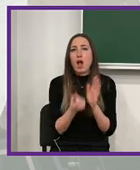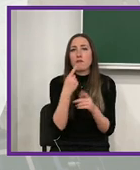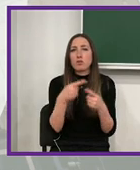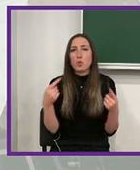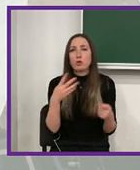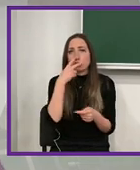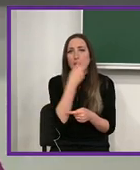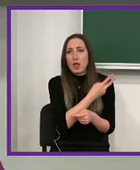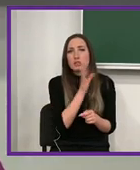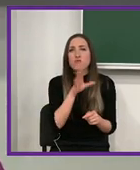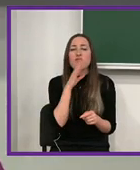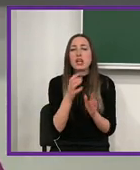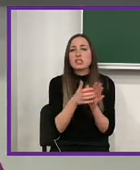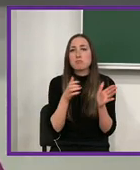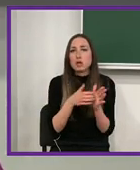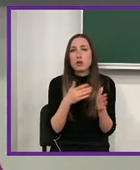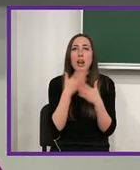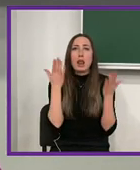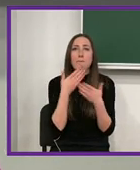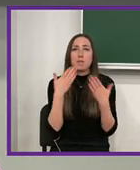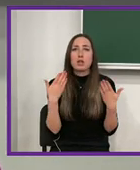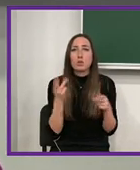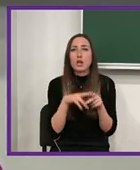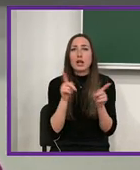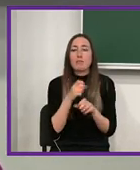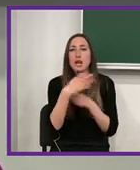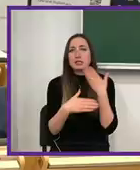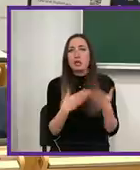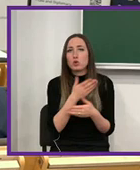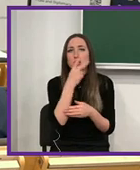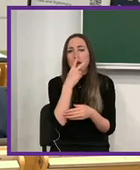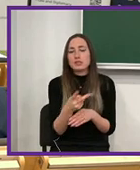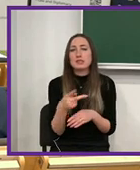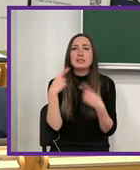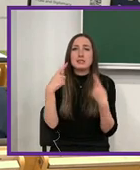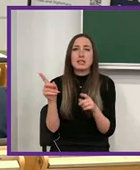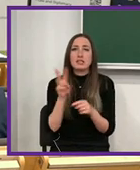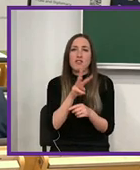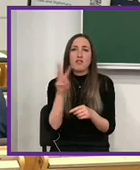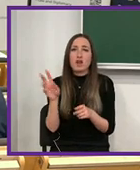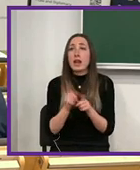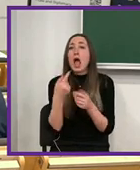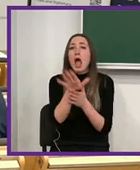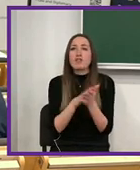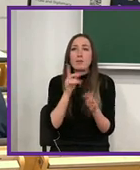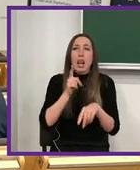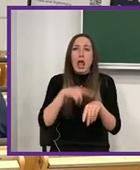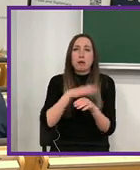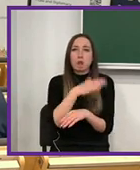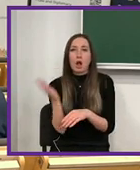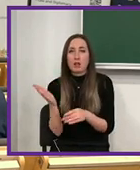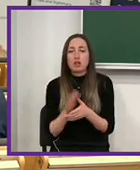And you'll get some other links in the presentation. And sorry for being too long, probably. Oh, thank you. And it's sorry. Please.